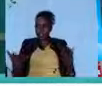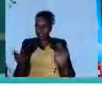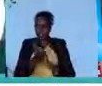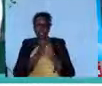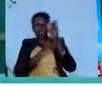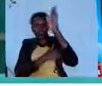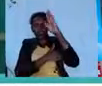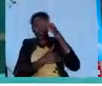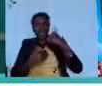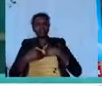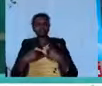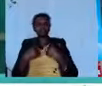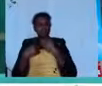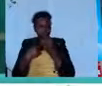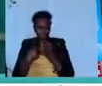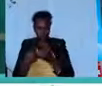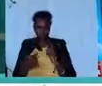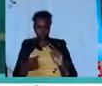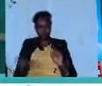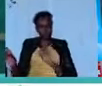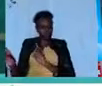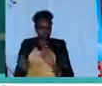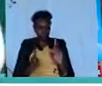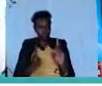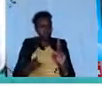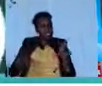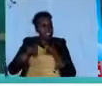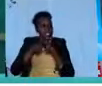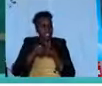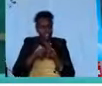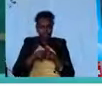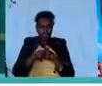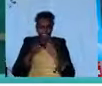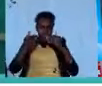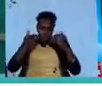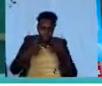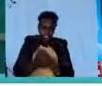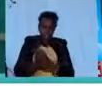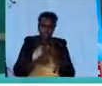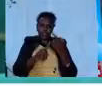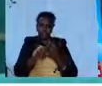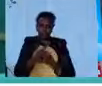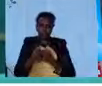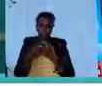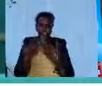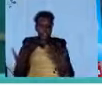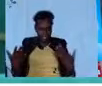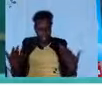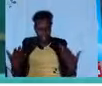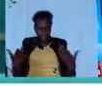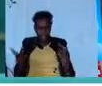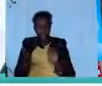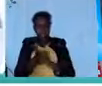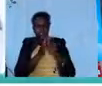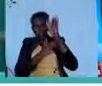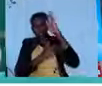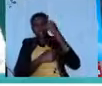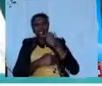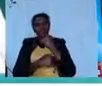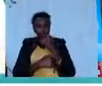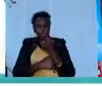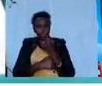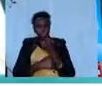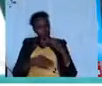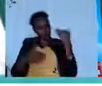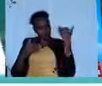God has told us to do, and to refrain from things that God has told us